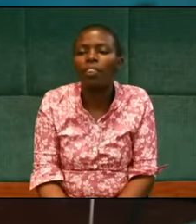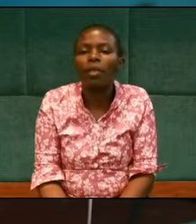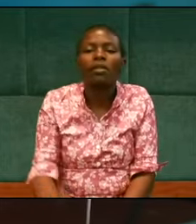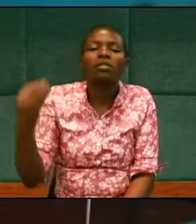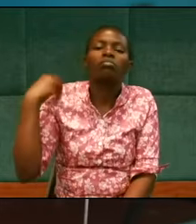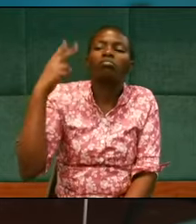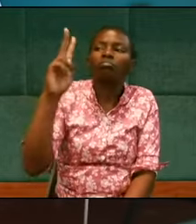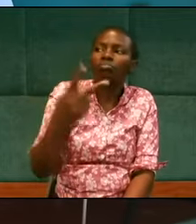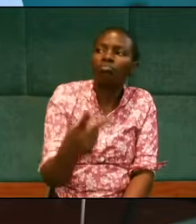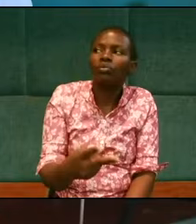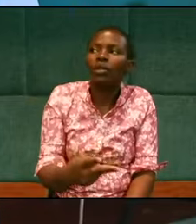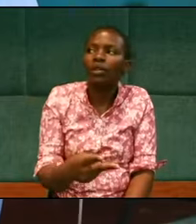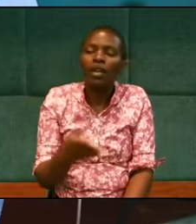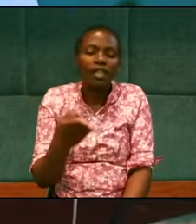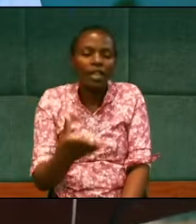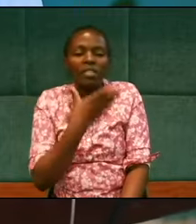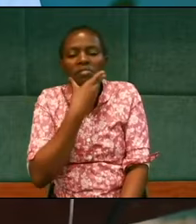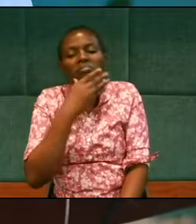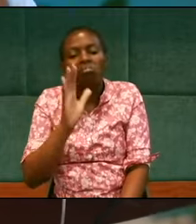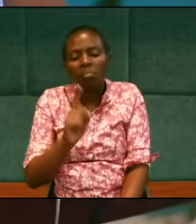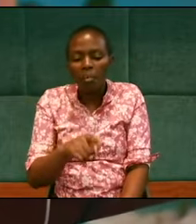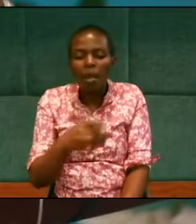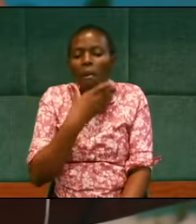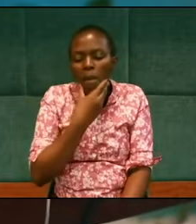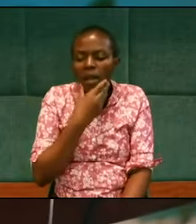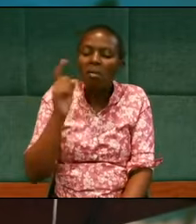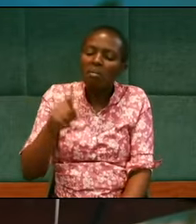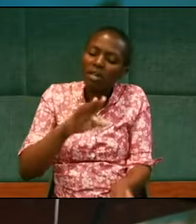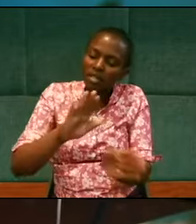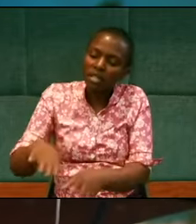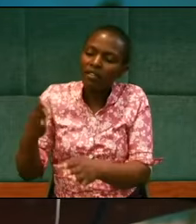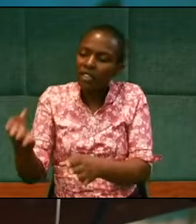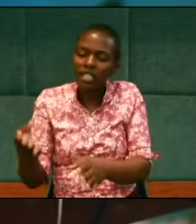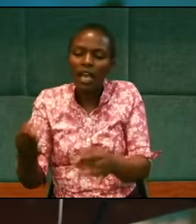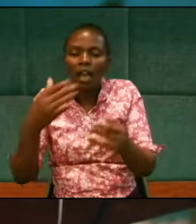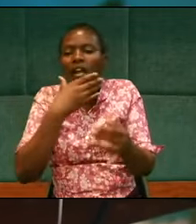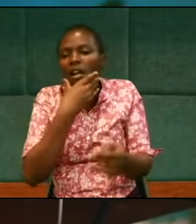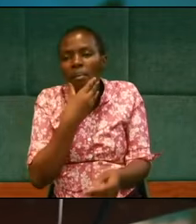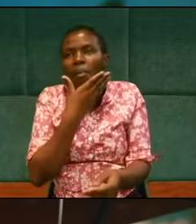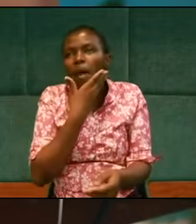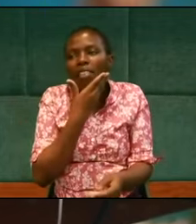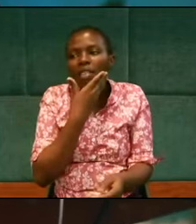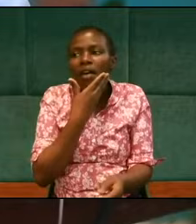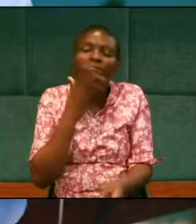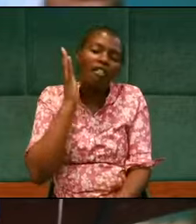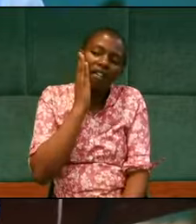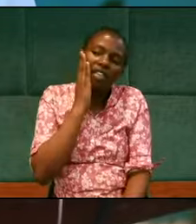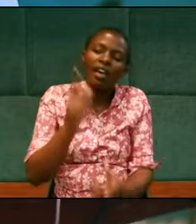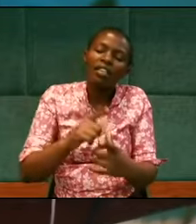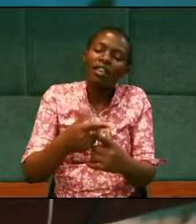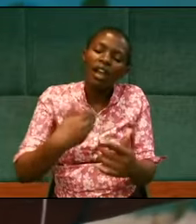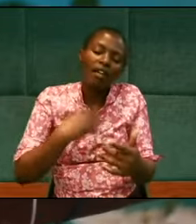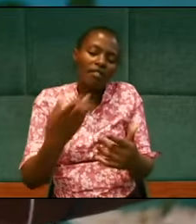Number two, therefore shall a man leave his father and his mother and shall cleave unto his wife, and they shall be one flesh. In other words, marriage